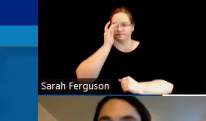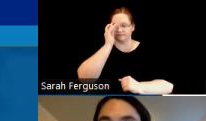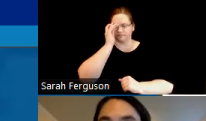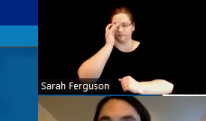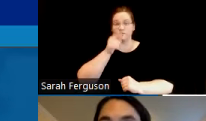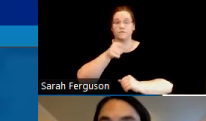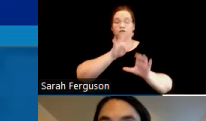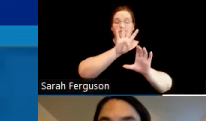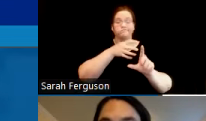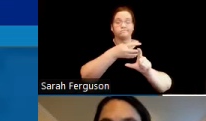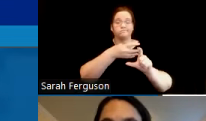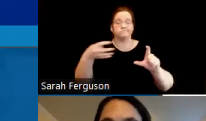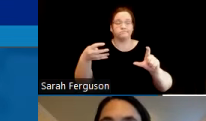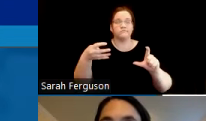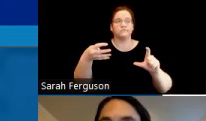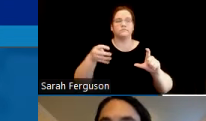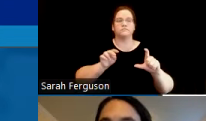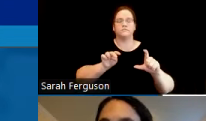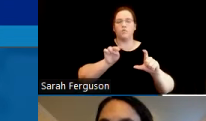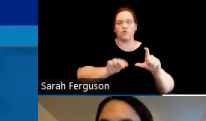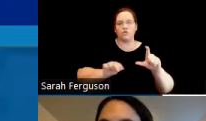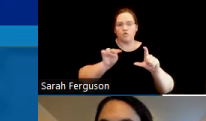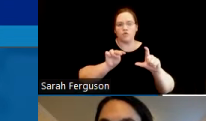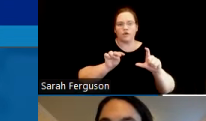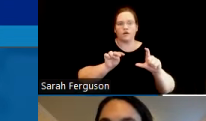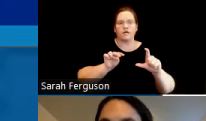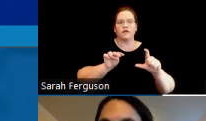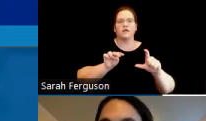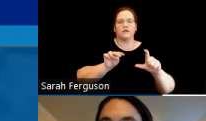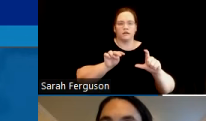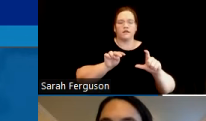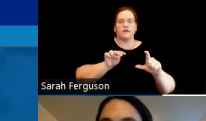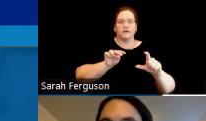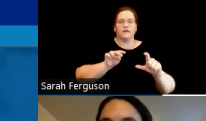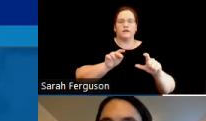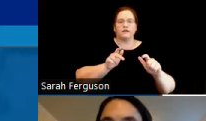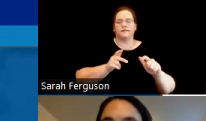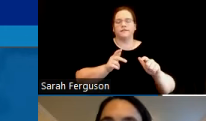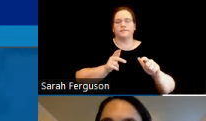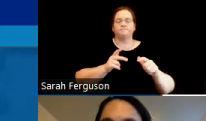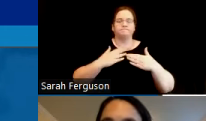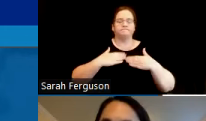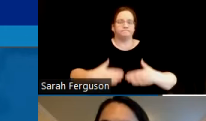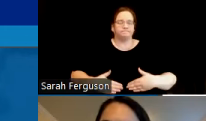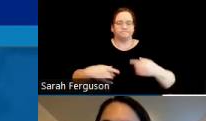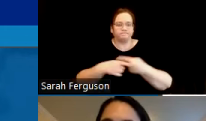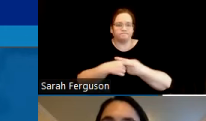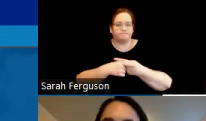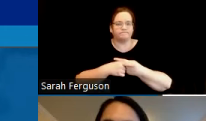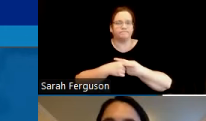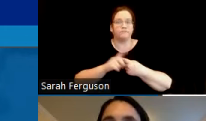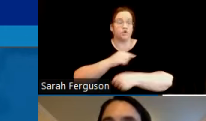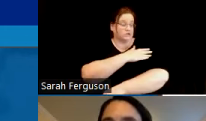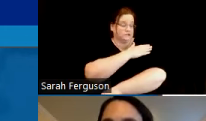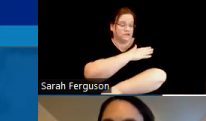This is a chart looking at systemic events, so side effects that not just right at the site of the